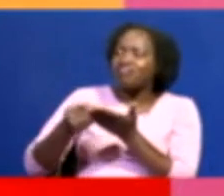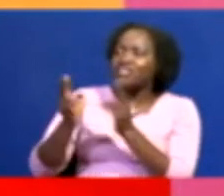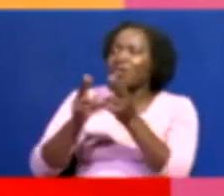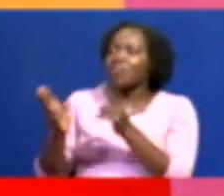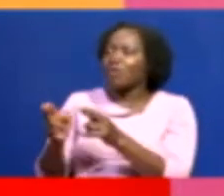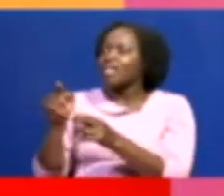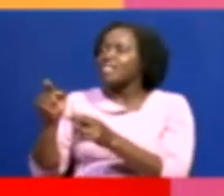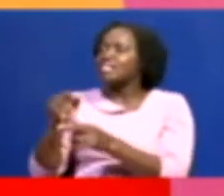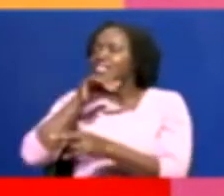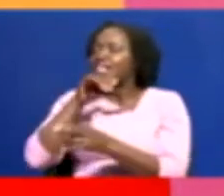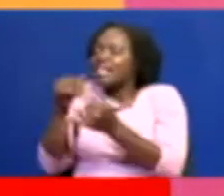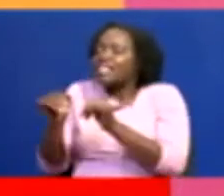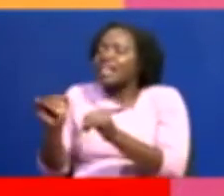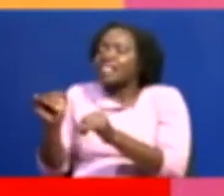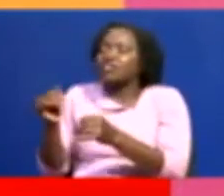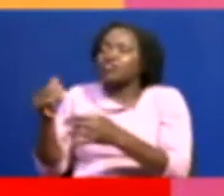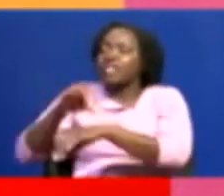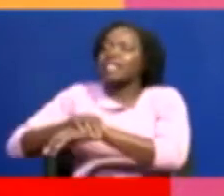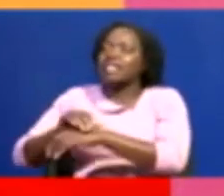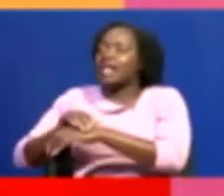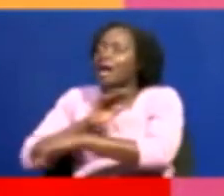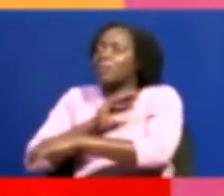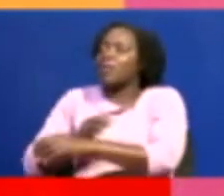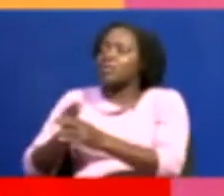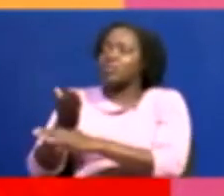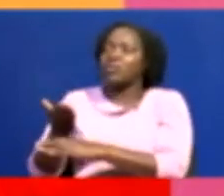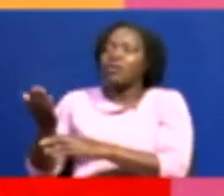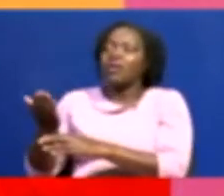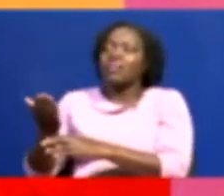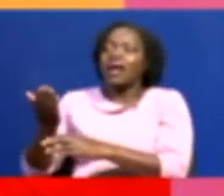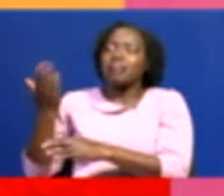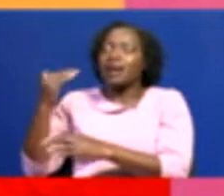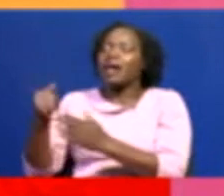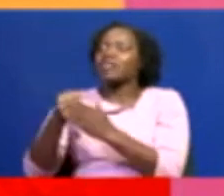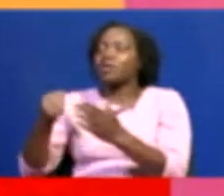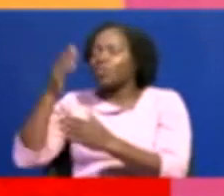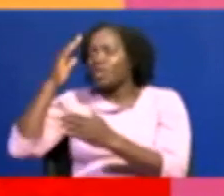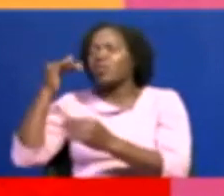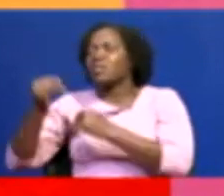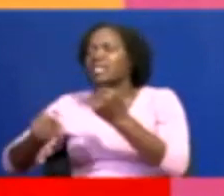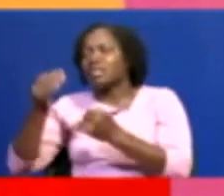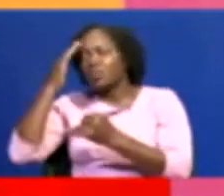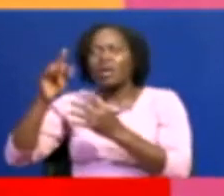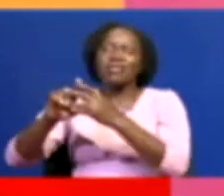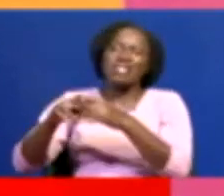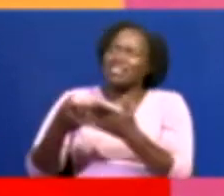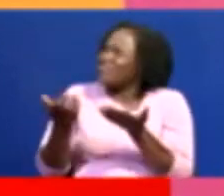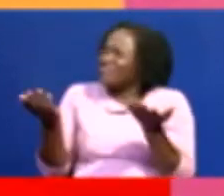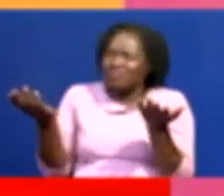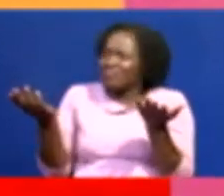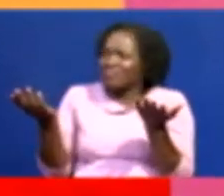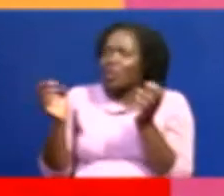Raila Odinga trying to get to power through the back door, mm-hmm. this is what and what, we know how it will end, we know how it starts.